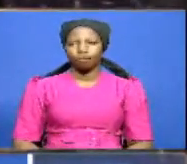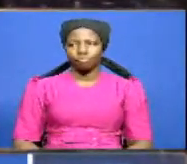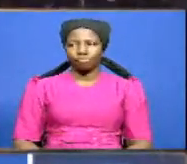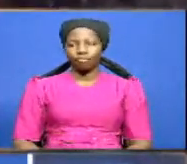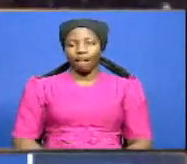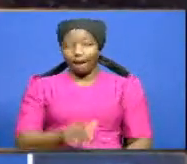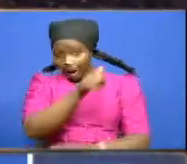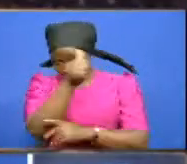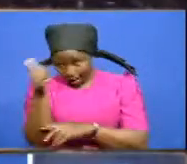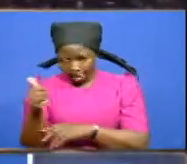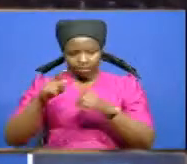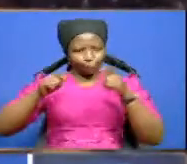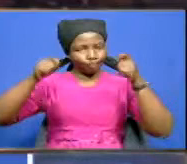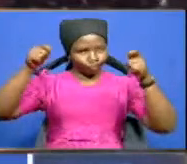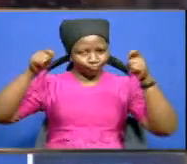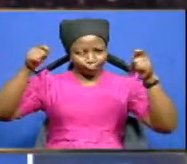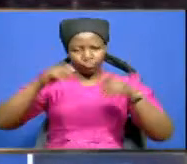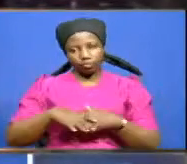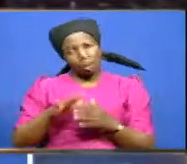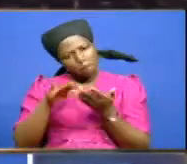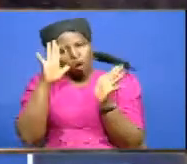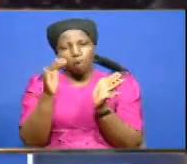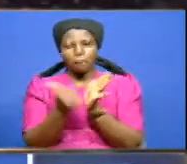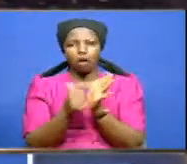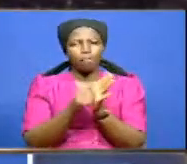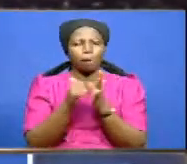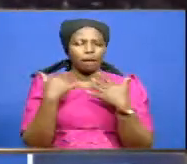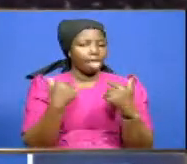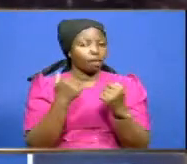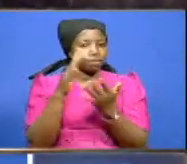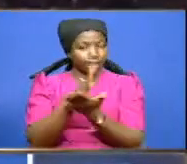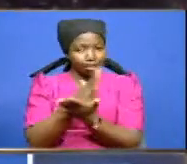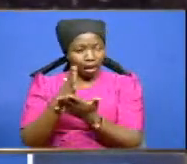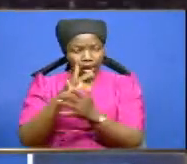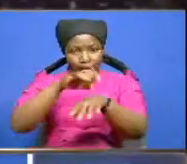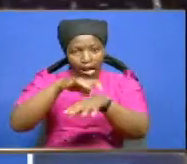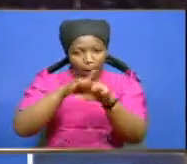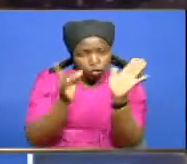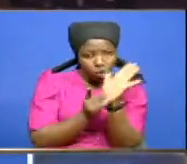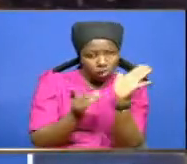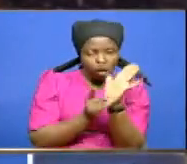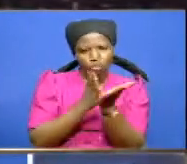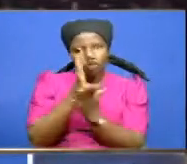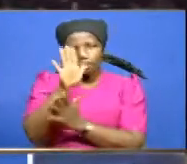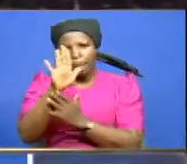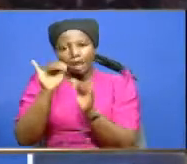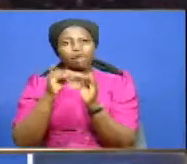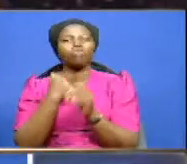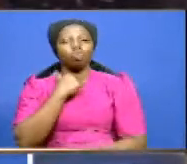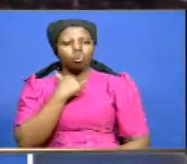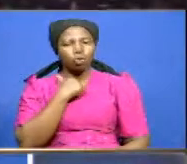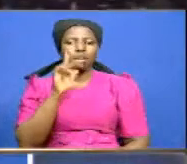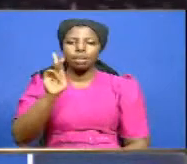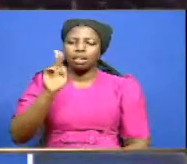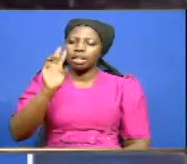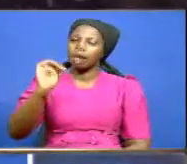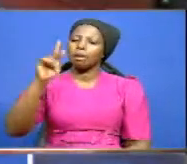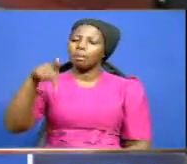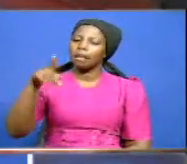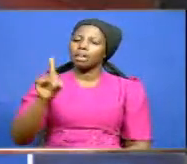Another strike, more crisis in the health sector as doctors through their umbrella body, the Kenya Medical